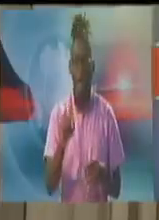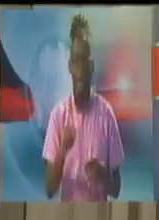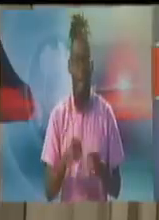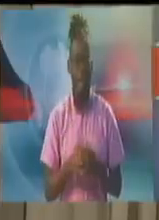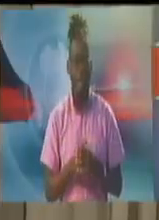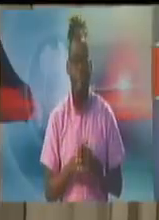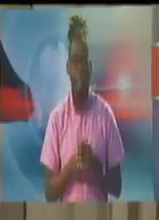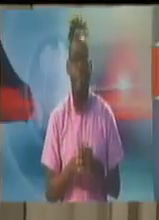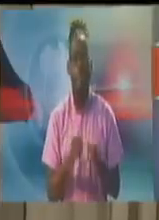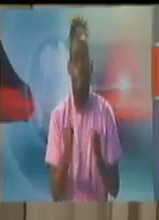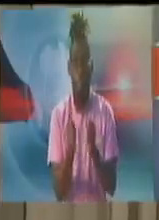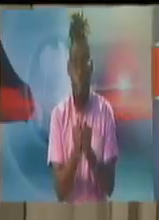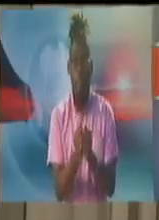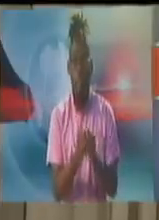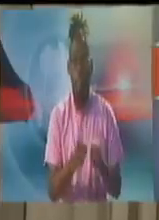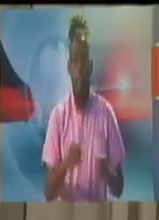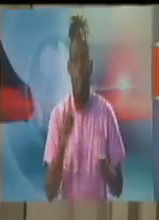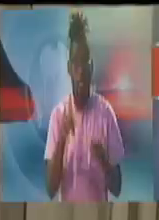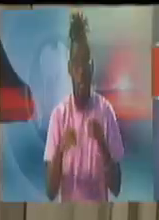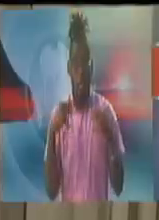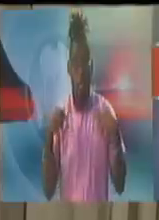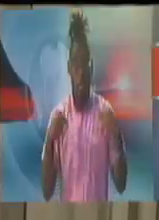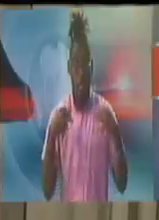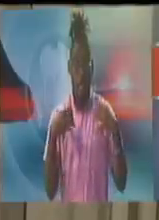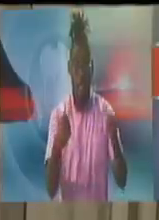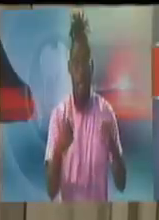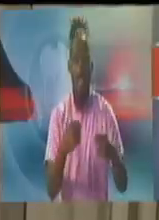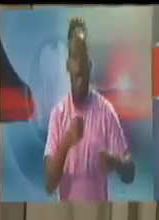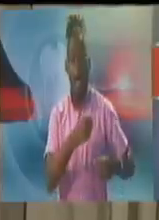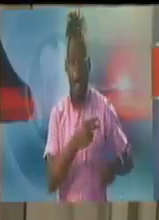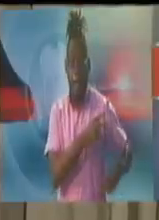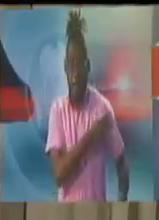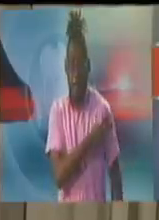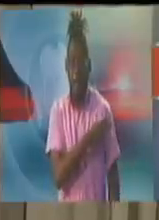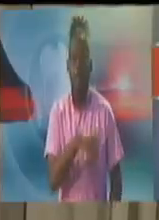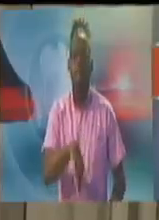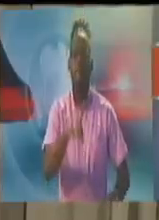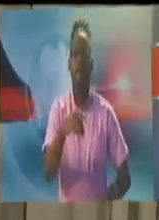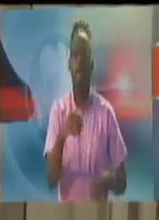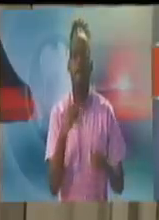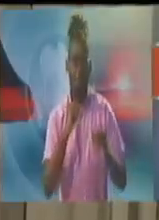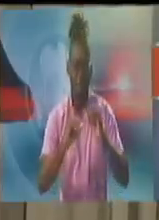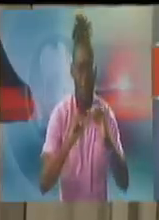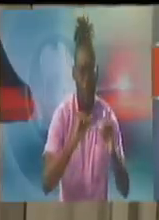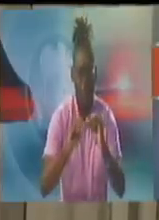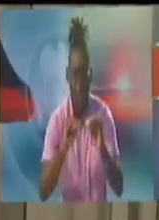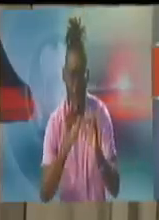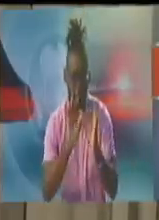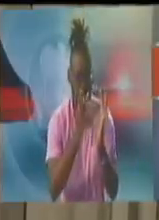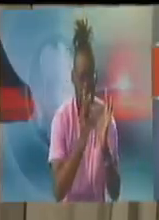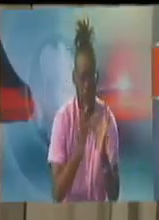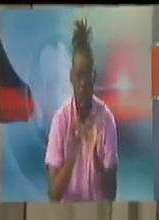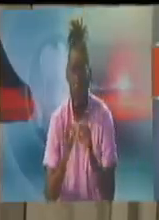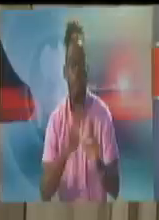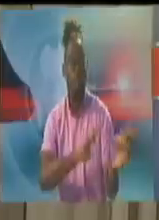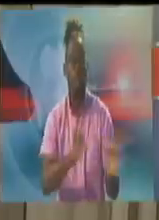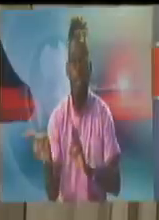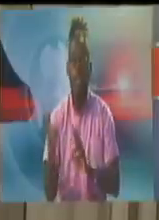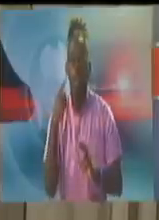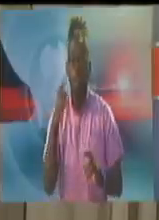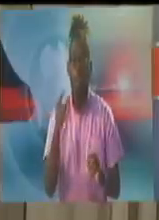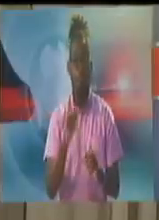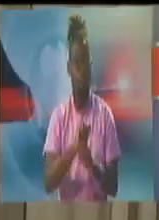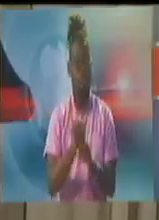Health in less than 72 hours, getting it from where it was to where it absolutely needed to be. I'd like to thank all of the